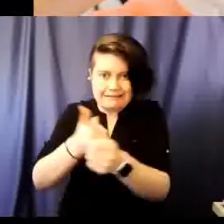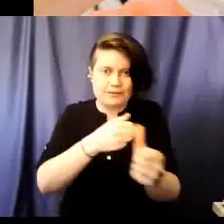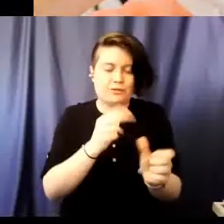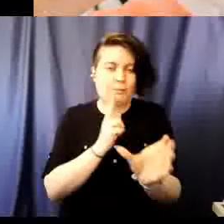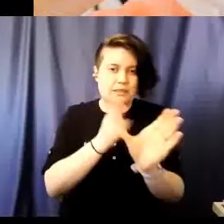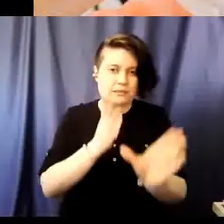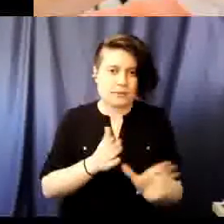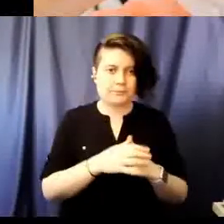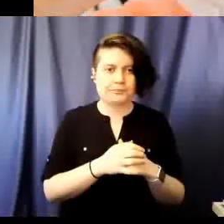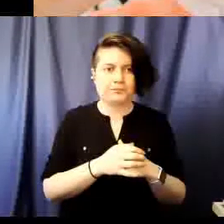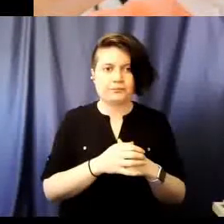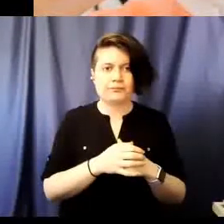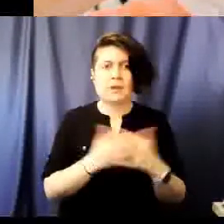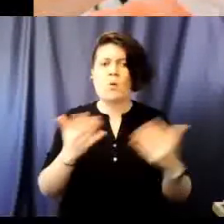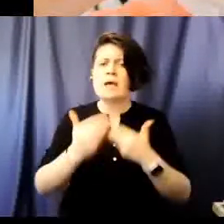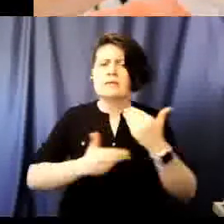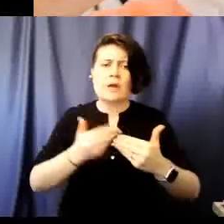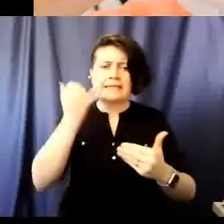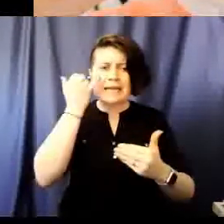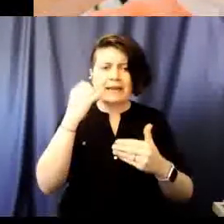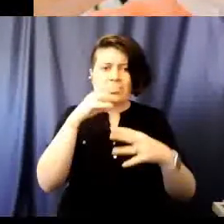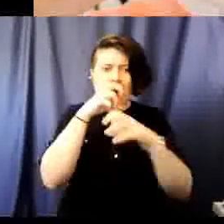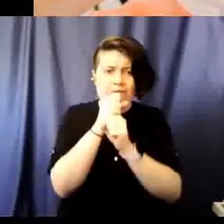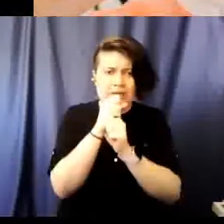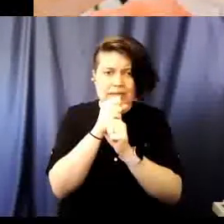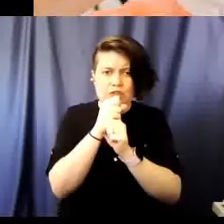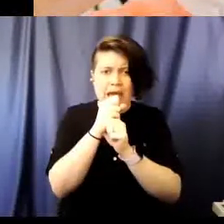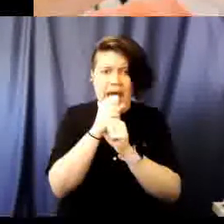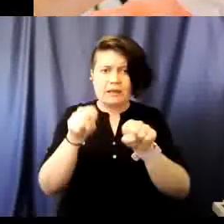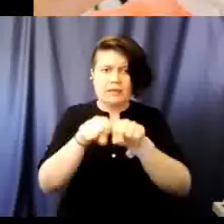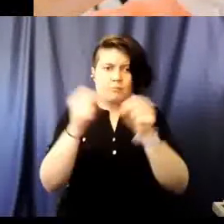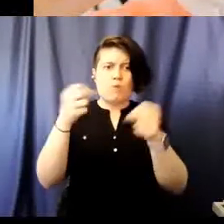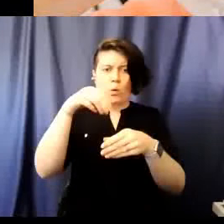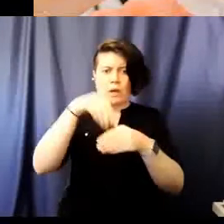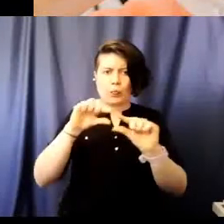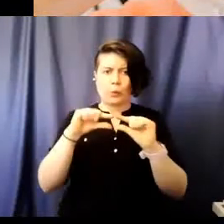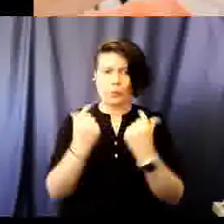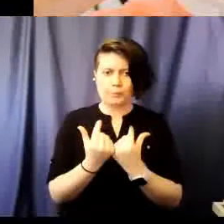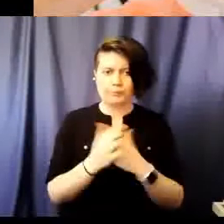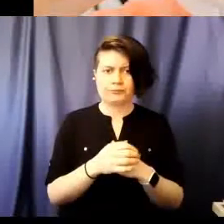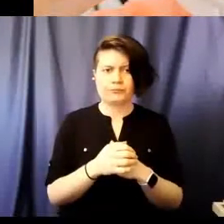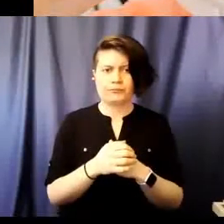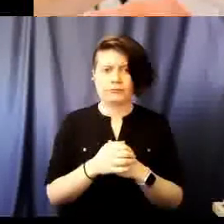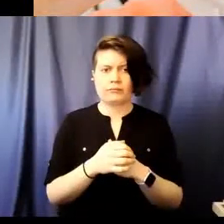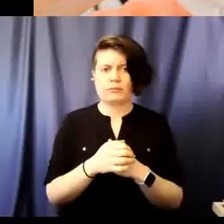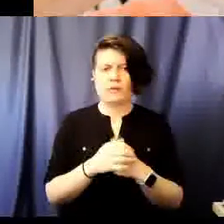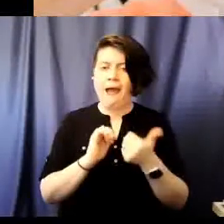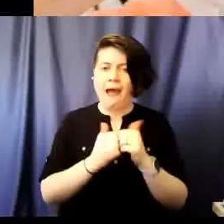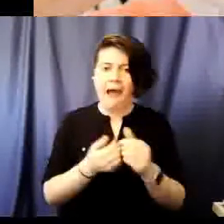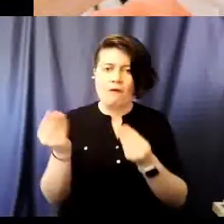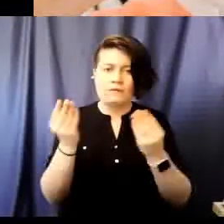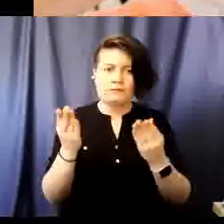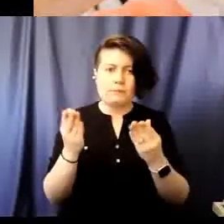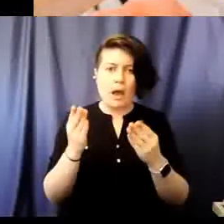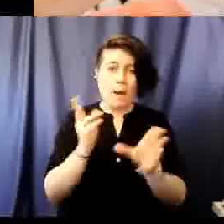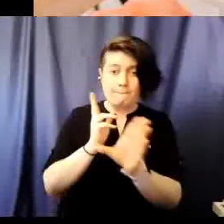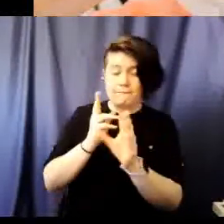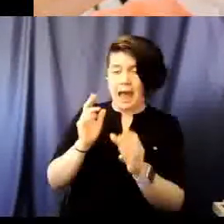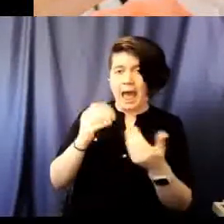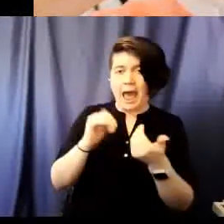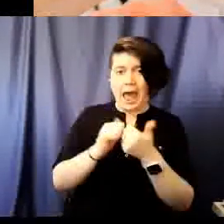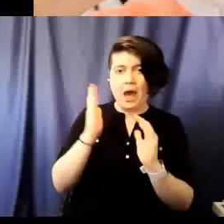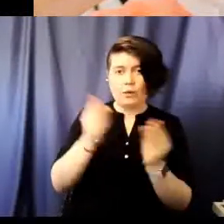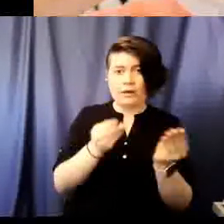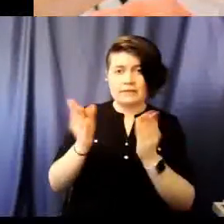when confidentiality or safety is violated in the group? How are participants going to be notified? Is the group going